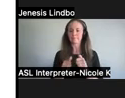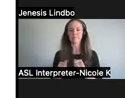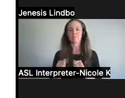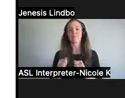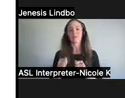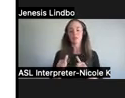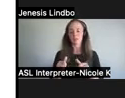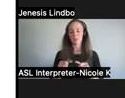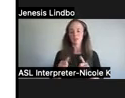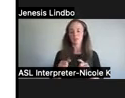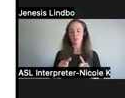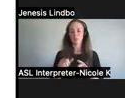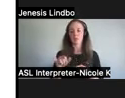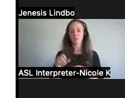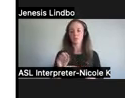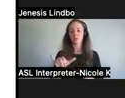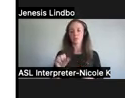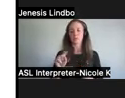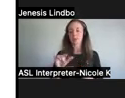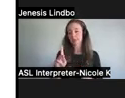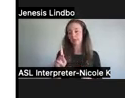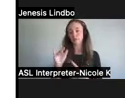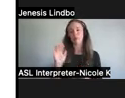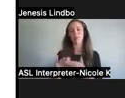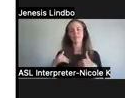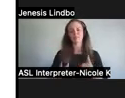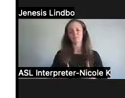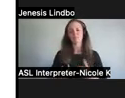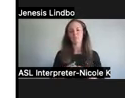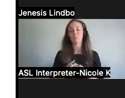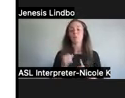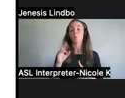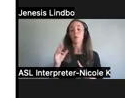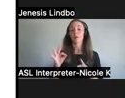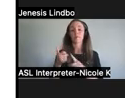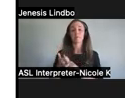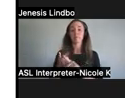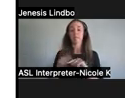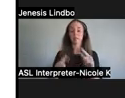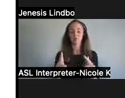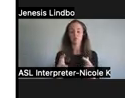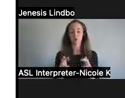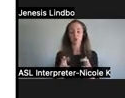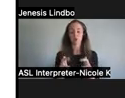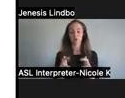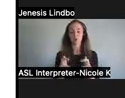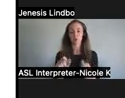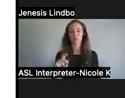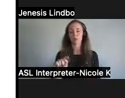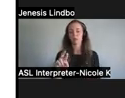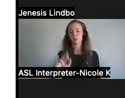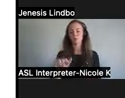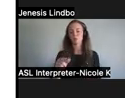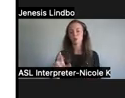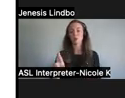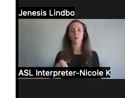the joysticks on the controller. So it's less fatiguing while they play. And also if they have difficulty accessing, let's say the trigger buttons on the top of the controller or other controls on the